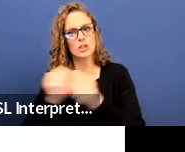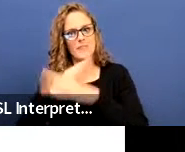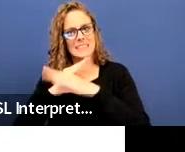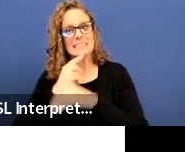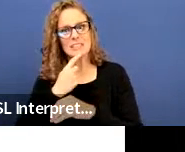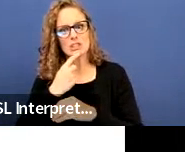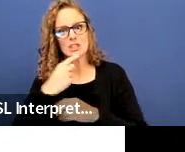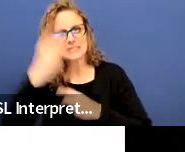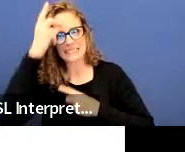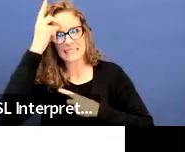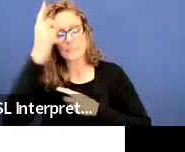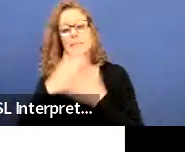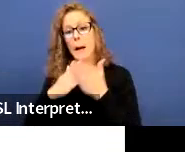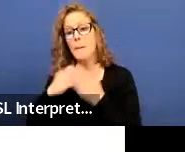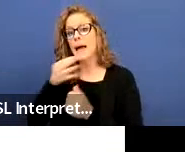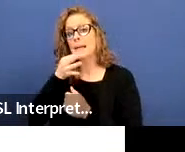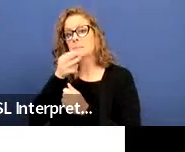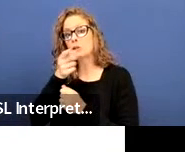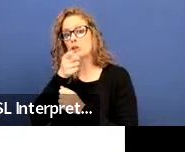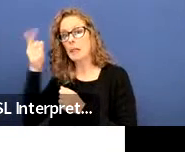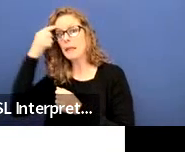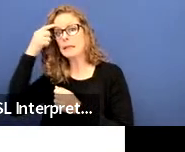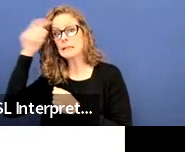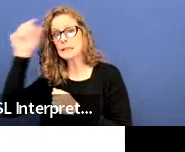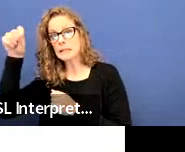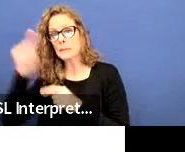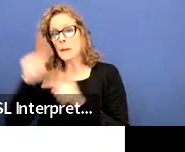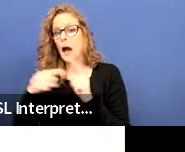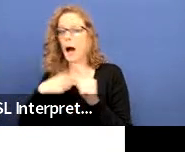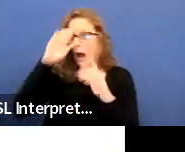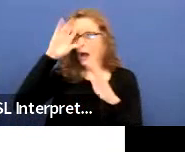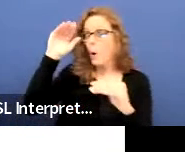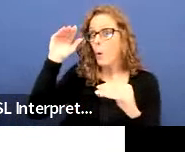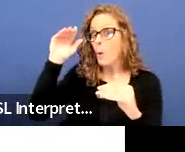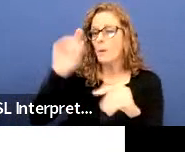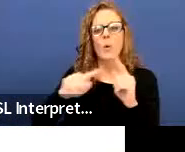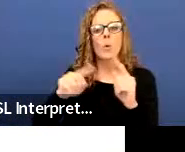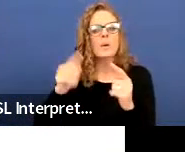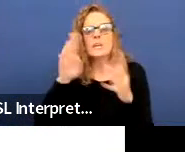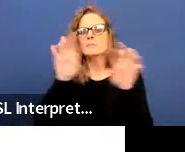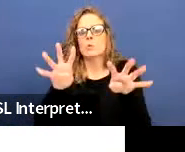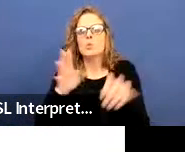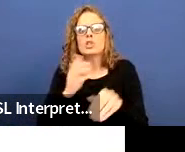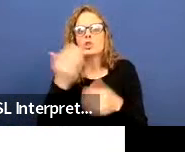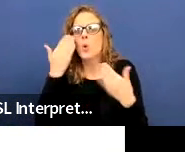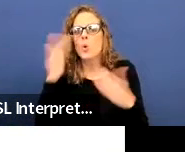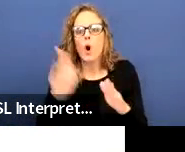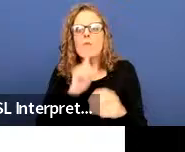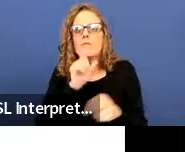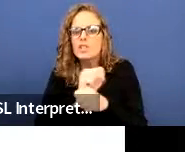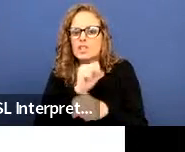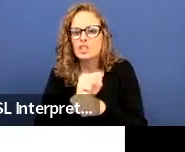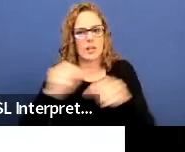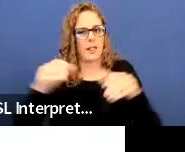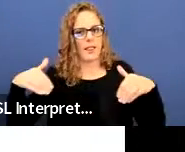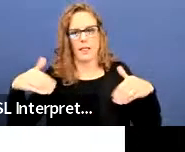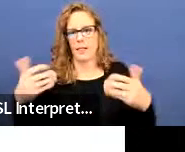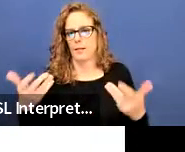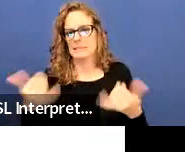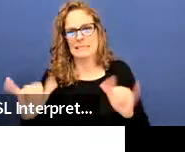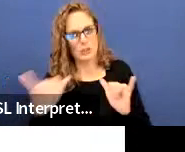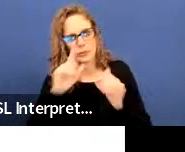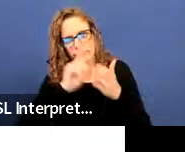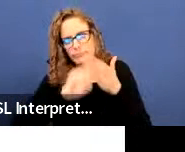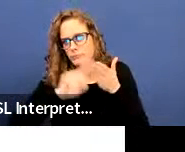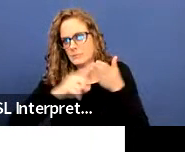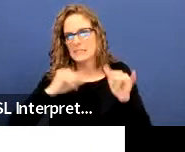that'll be the case. I'm hopeful that that'll be the case, but we don't really know for sure yet. I think